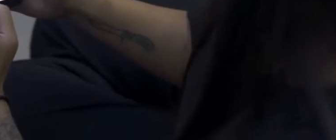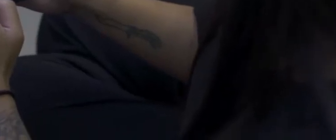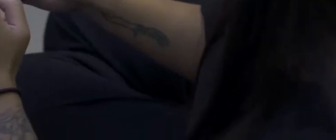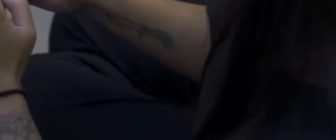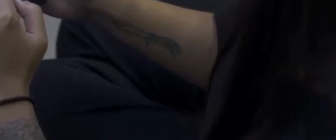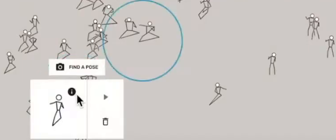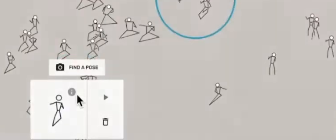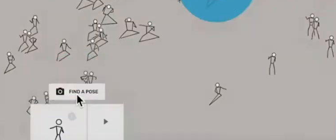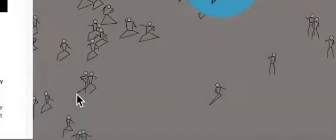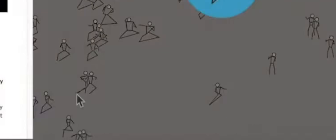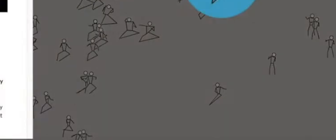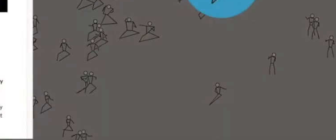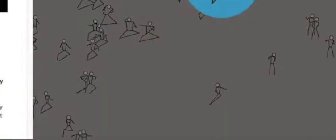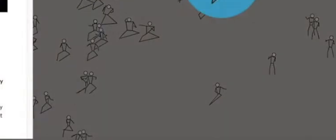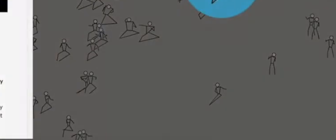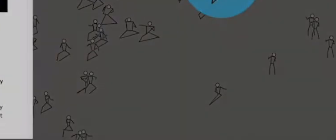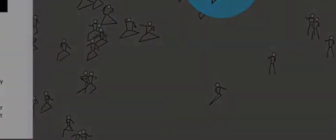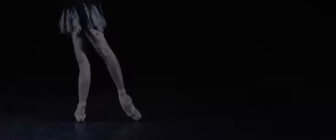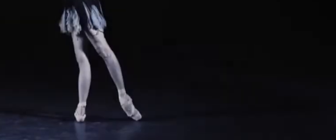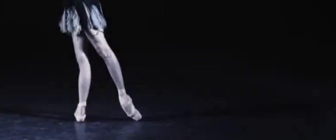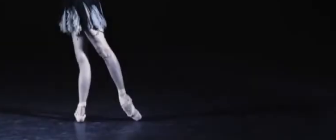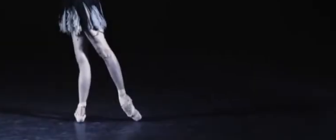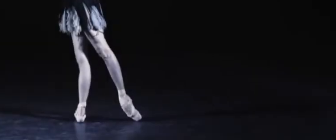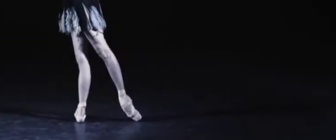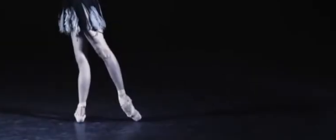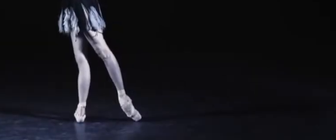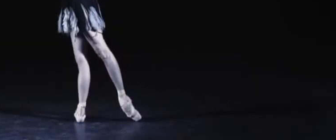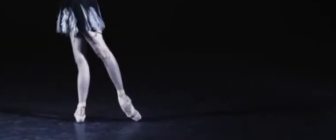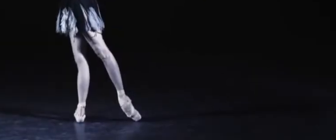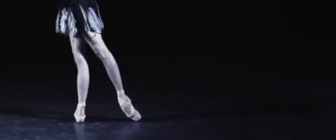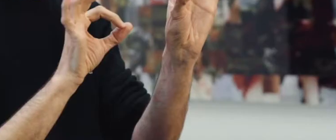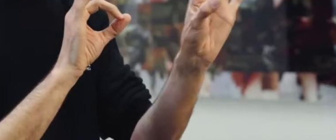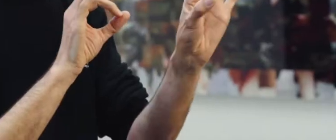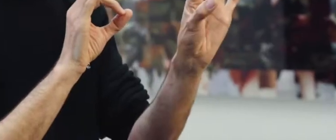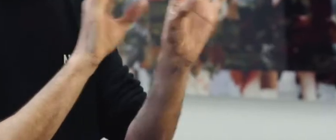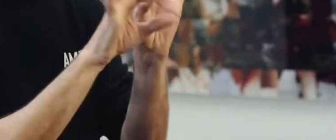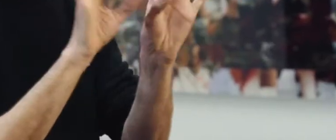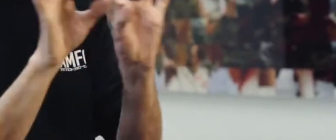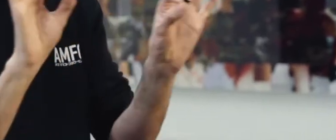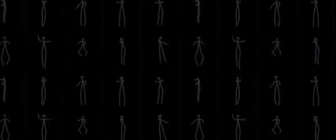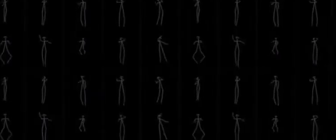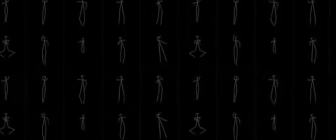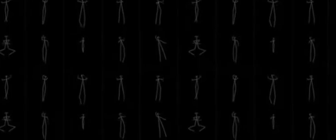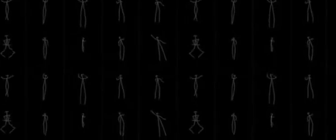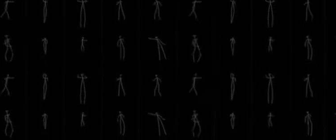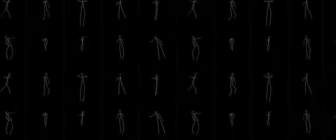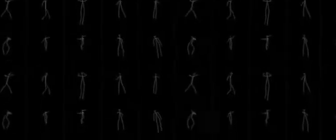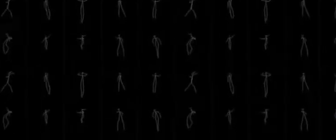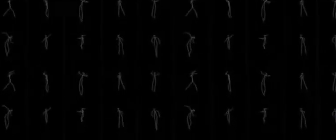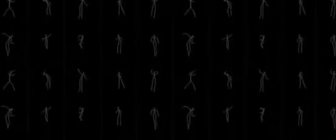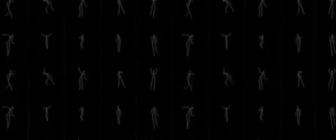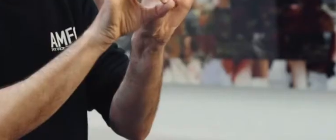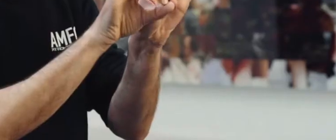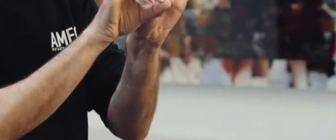in which there are hundreds of thousands of unique moments of movement. So movements that never used to go next to one another are